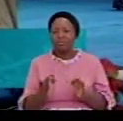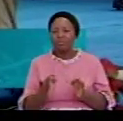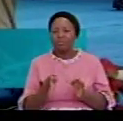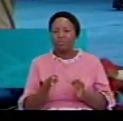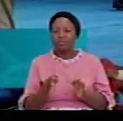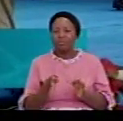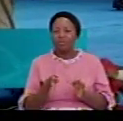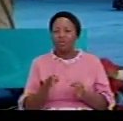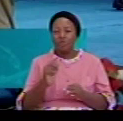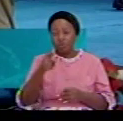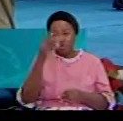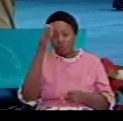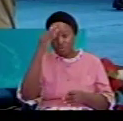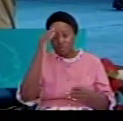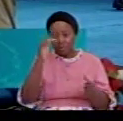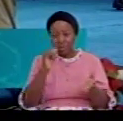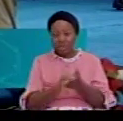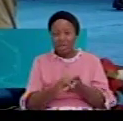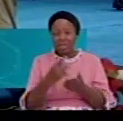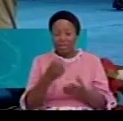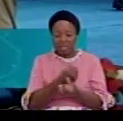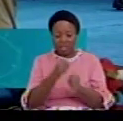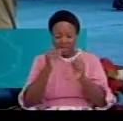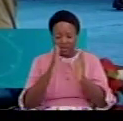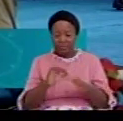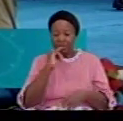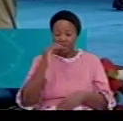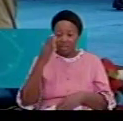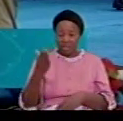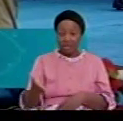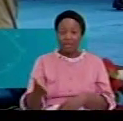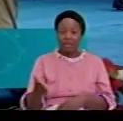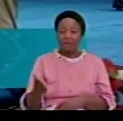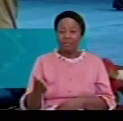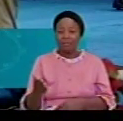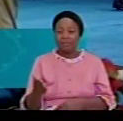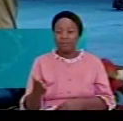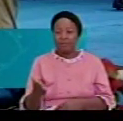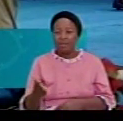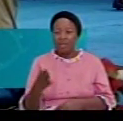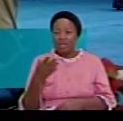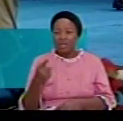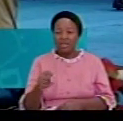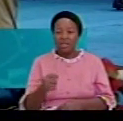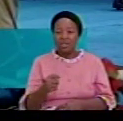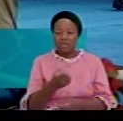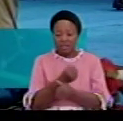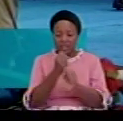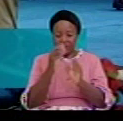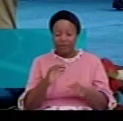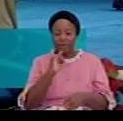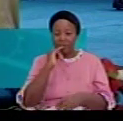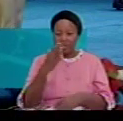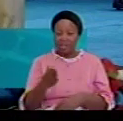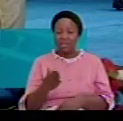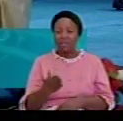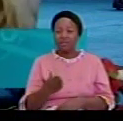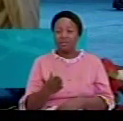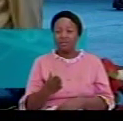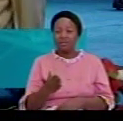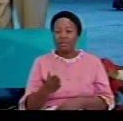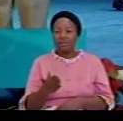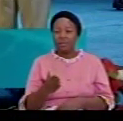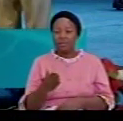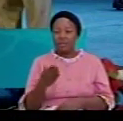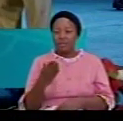you know that the Savior is there. The Redeemer is there. He is